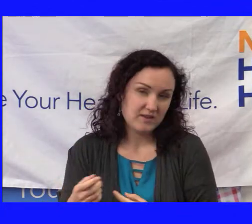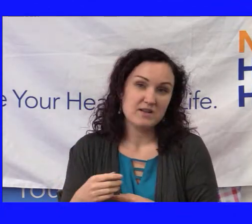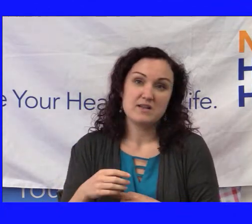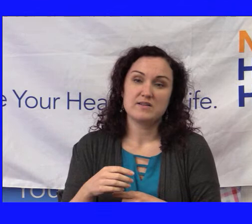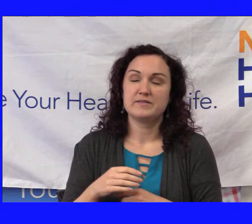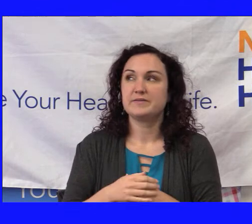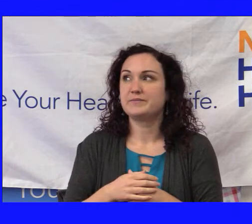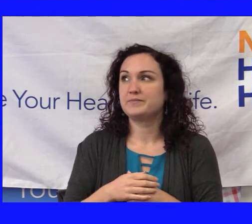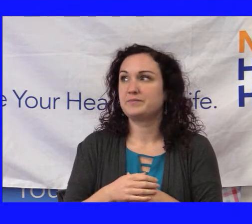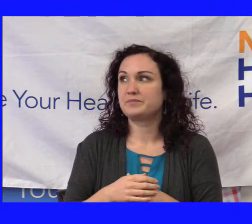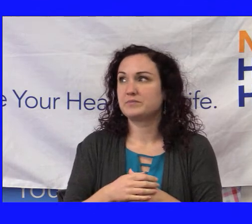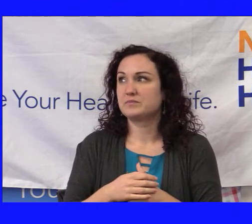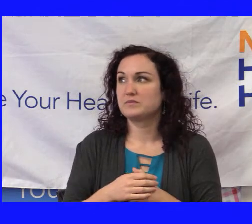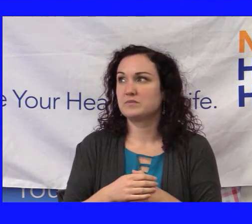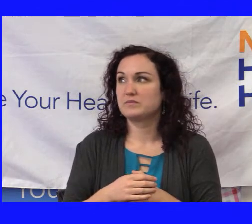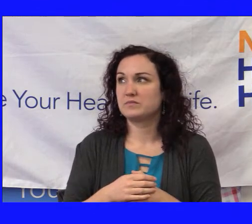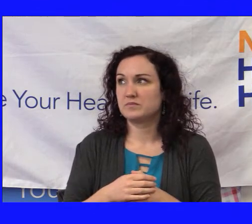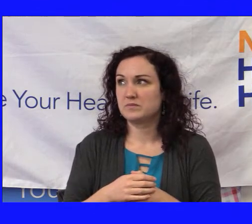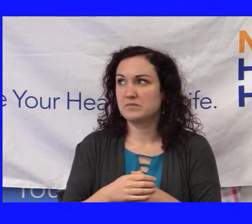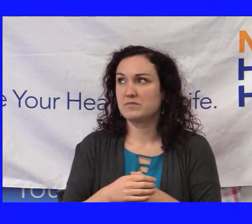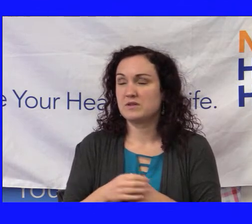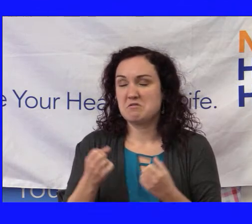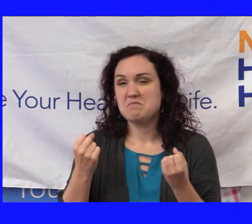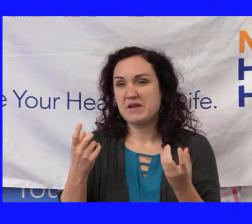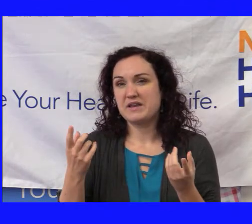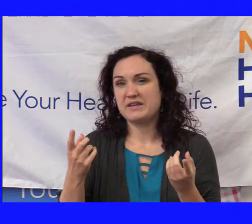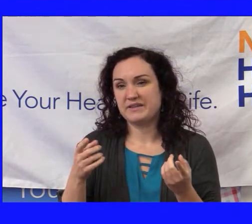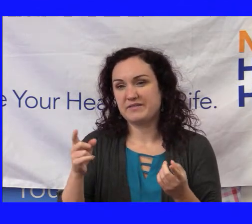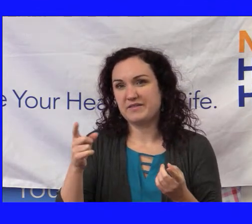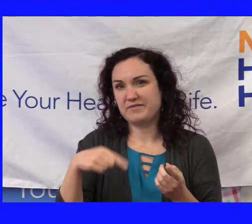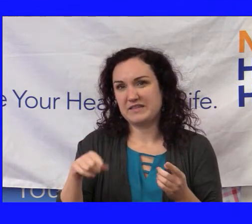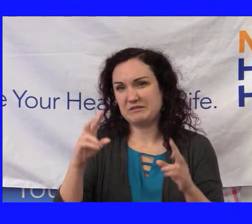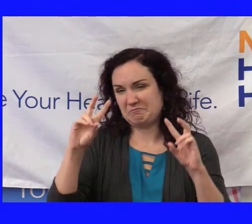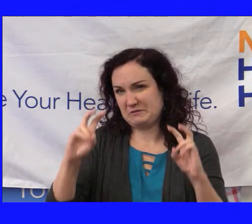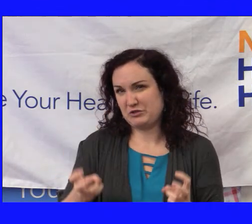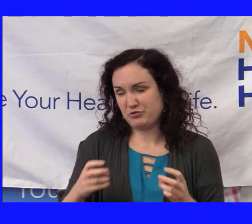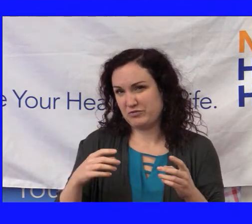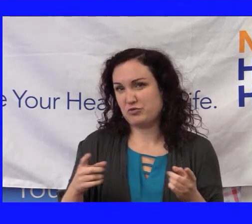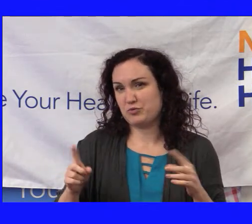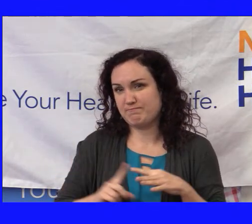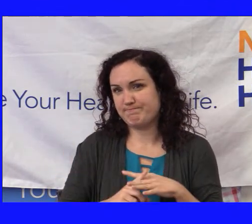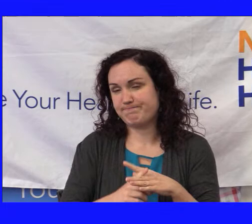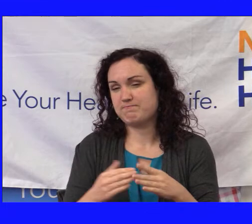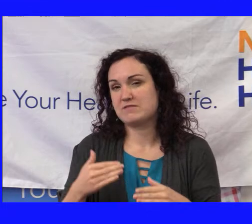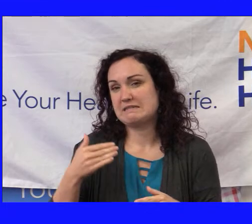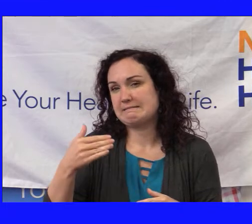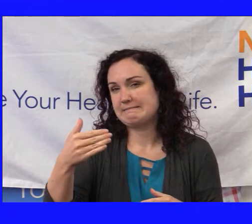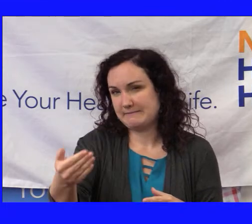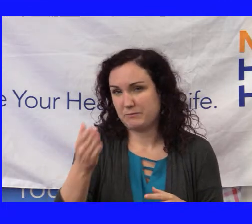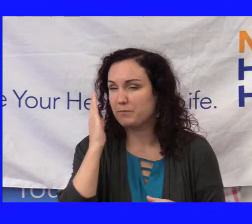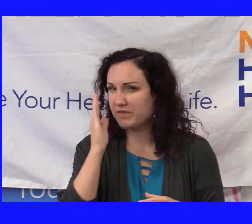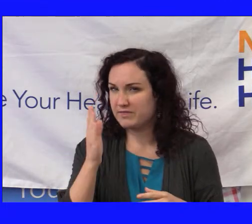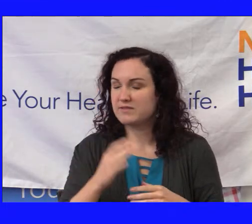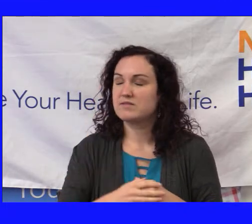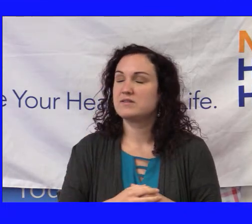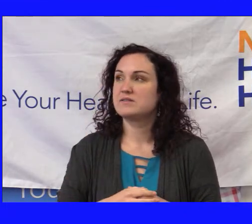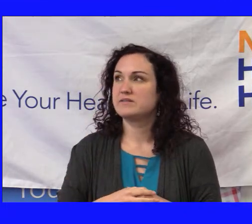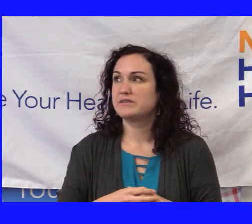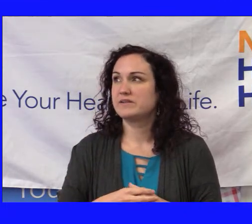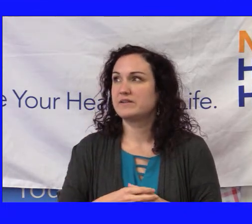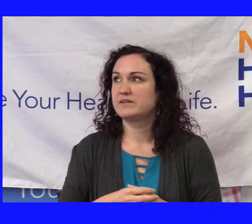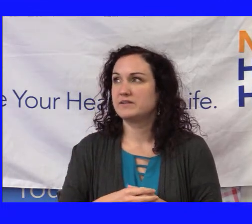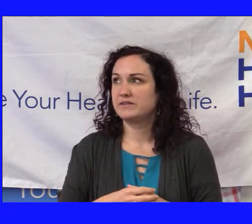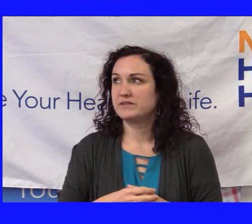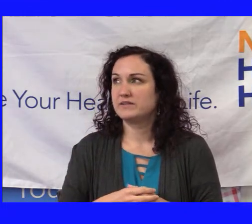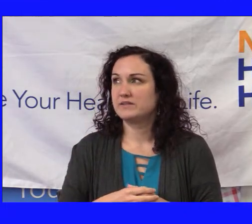many of these things do always continue to recur. You know, I don't know, you know, it's been interesting